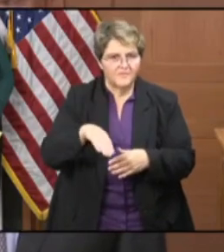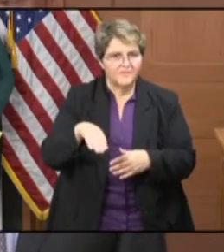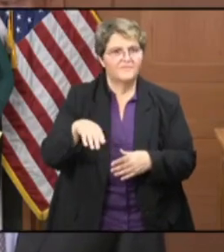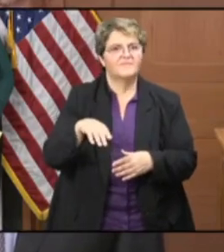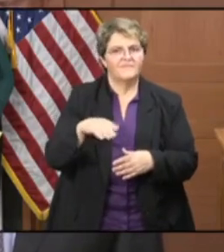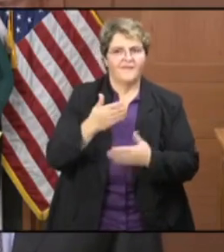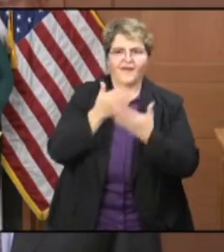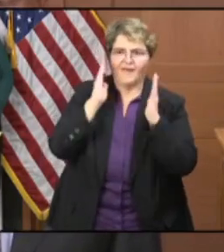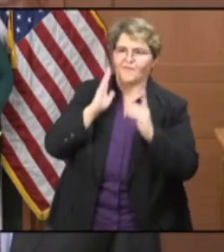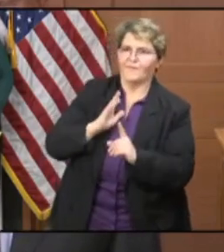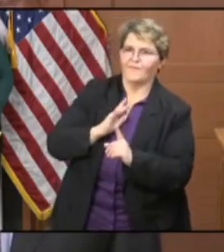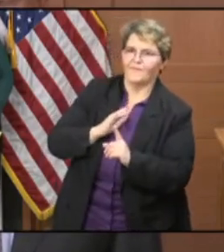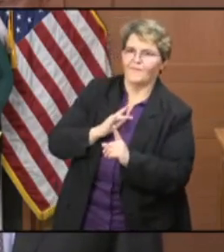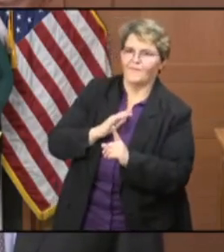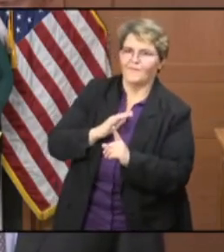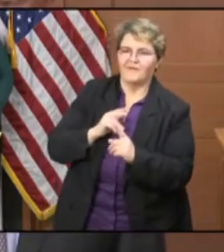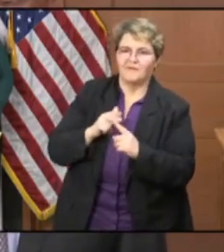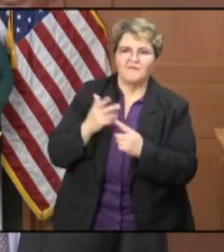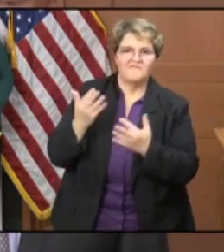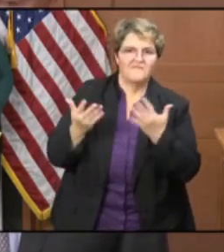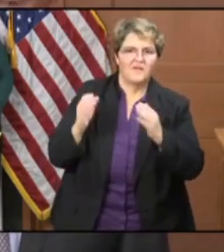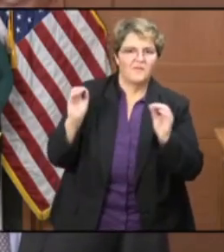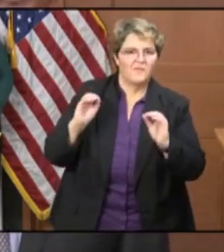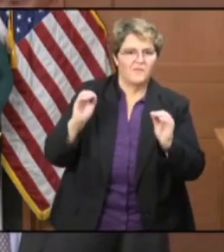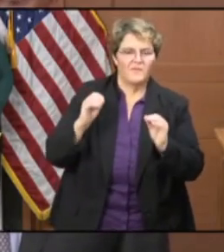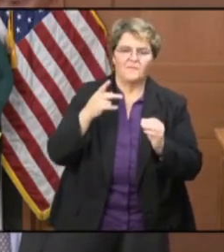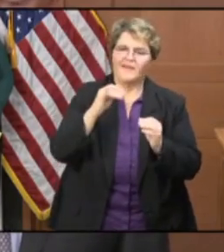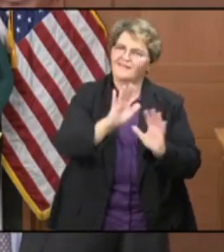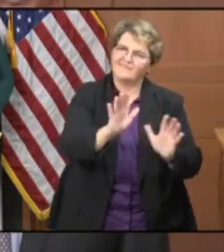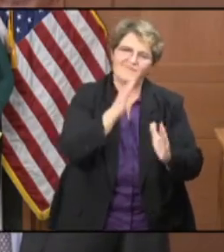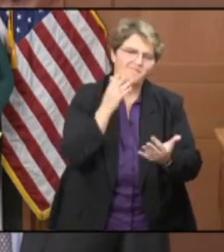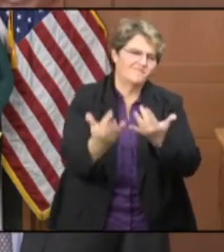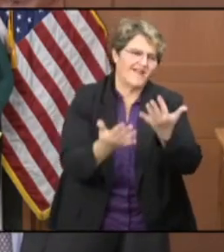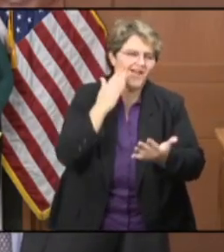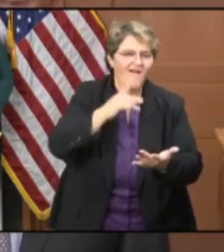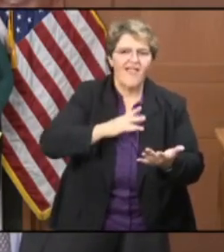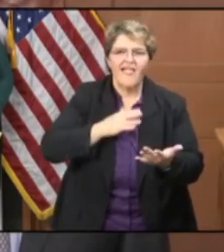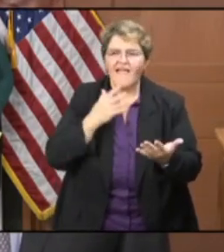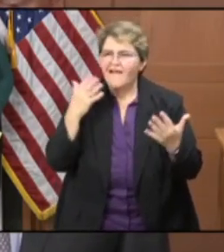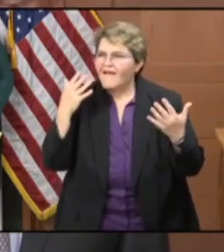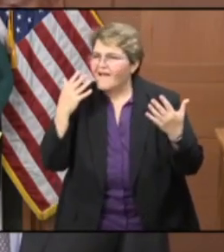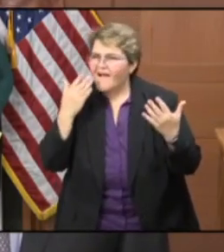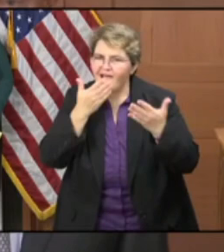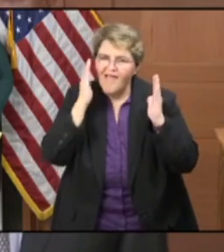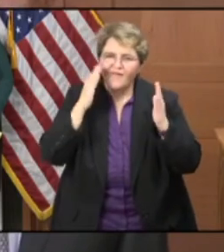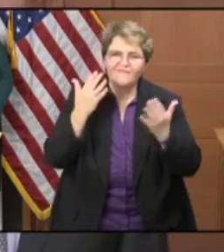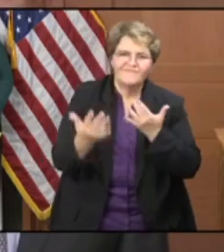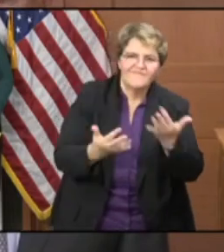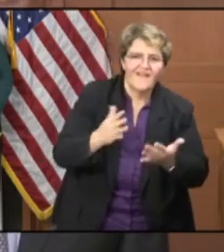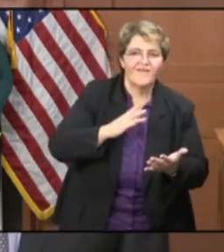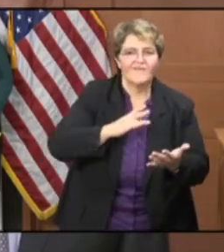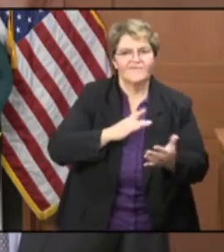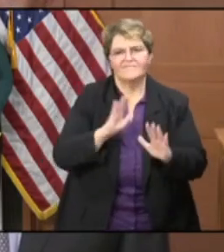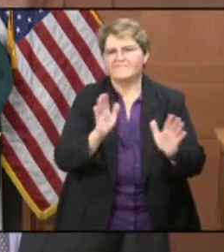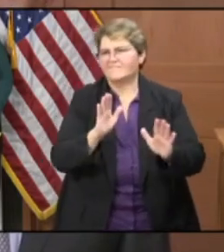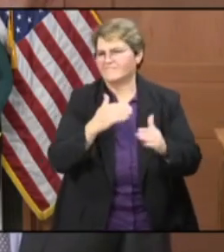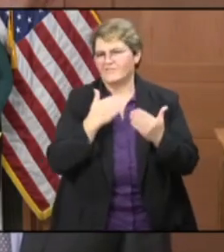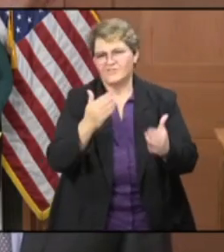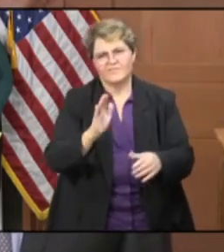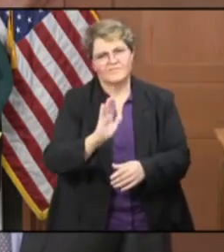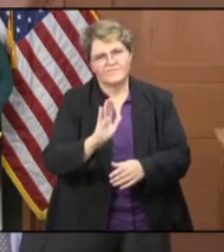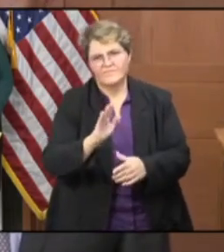without firing up a fire pit or a campfire. We've gotten some calls even about jack-o'-lanterns and putting that candle in the